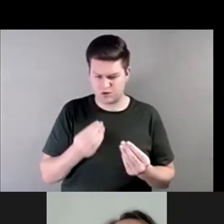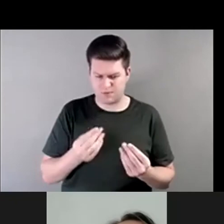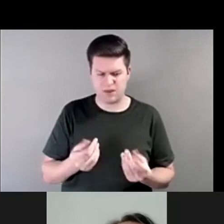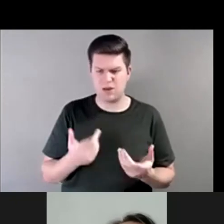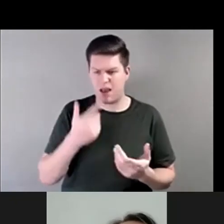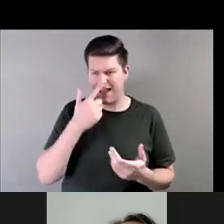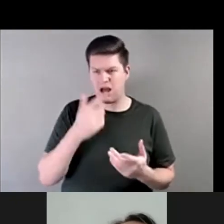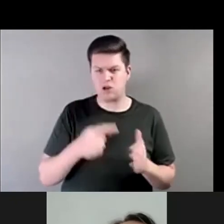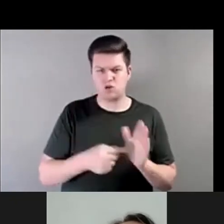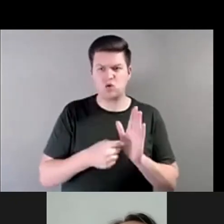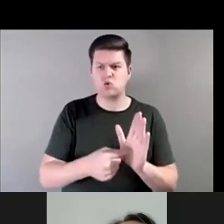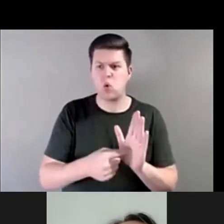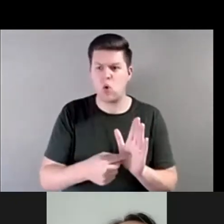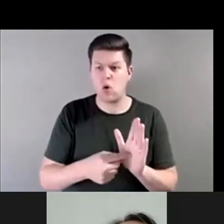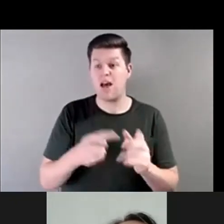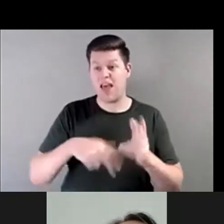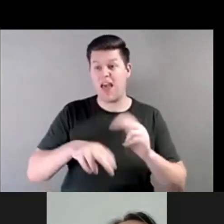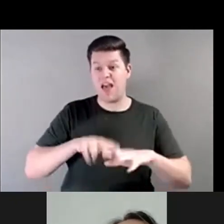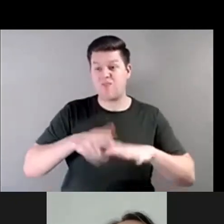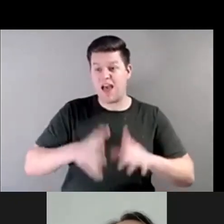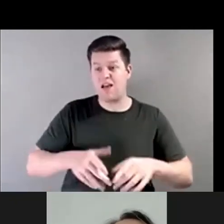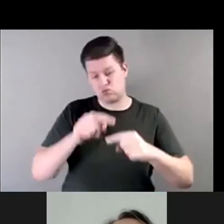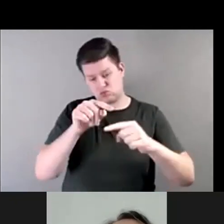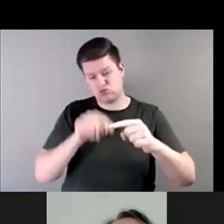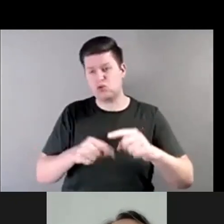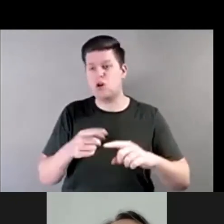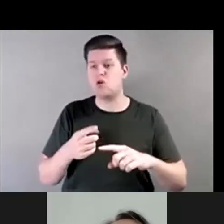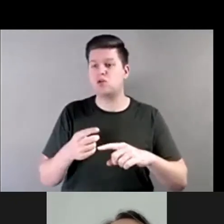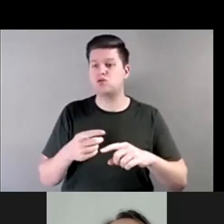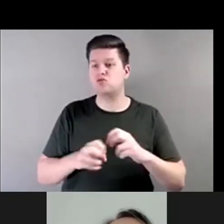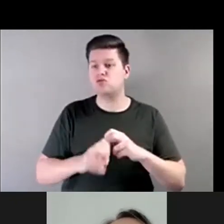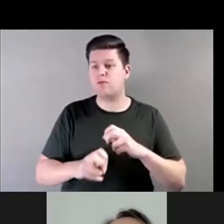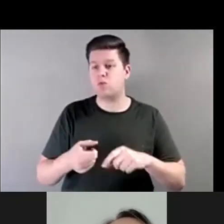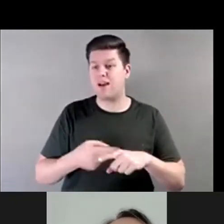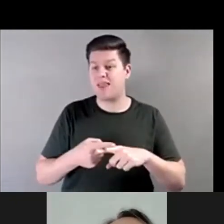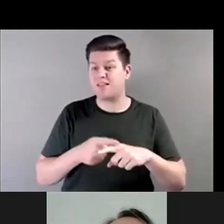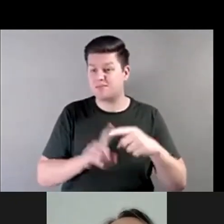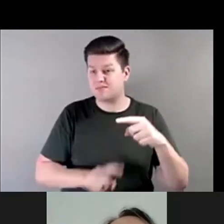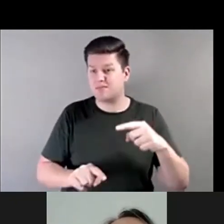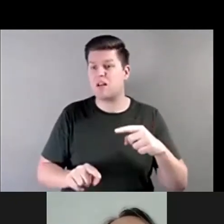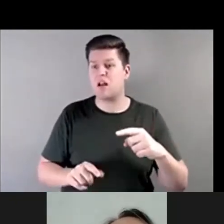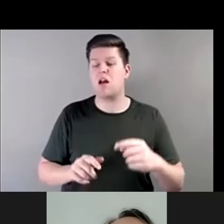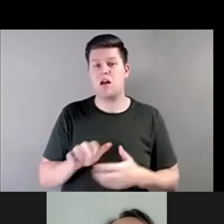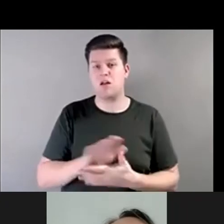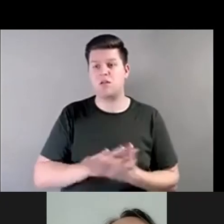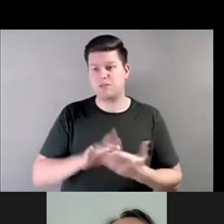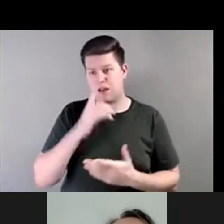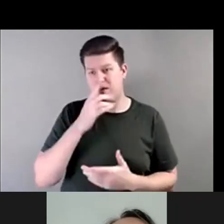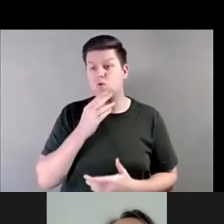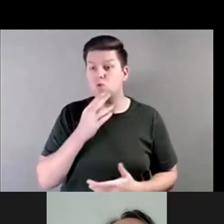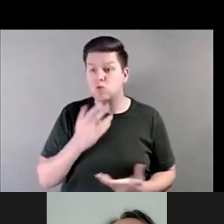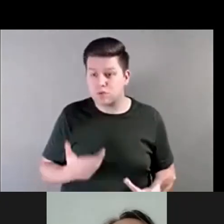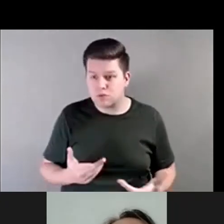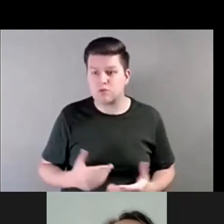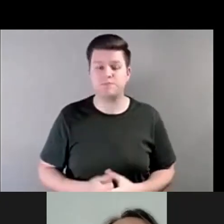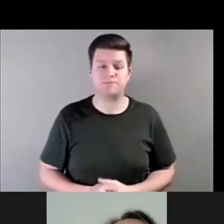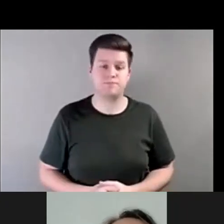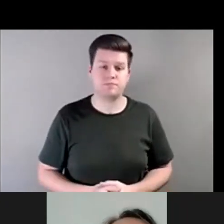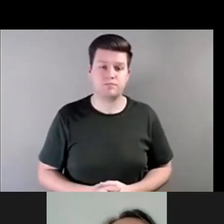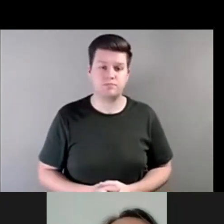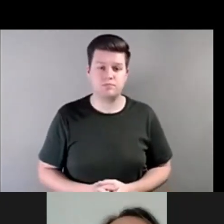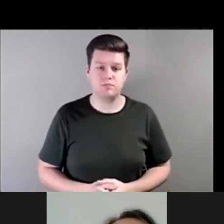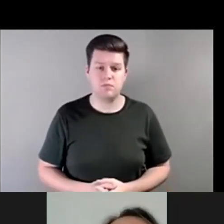if we had to go down south for whatever reason. And I think it would also be good if there was a way of being able to show